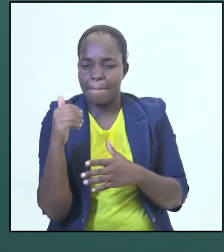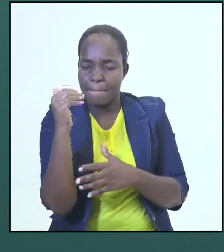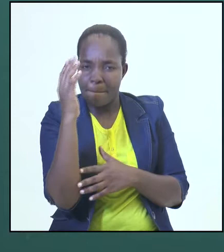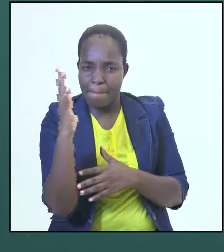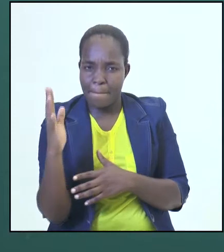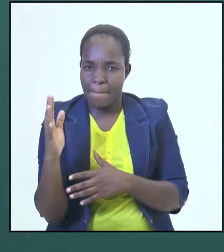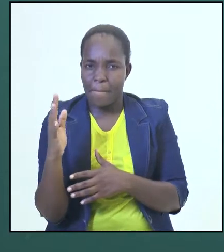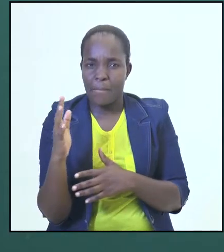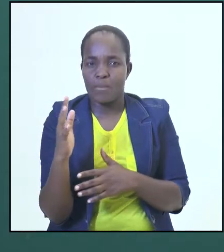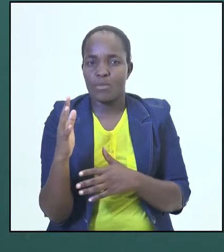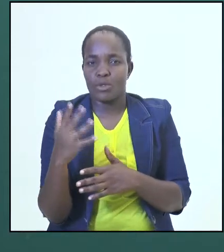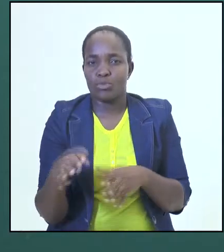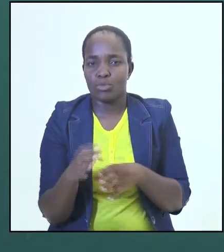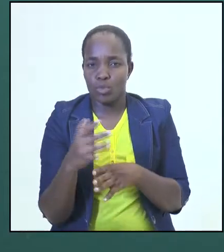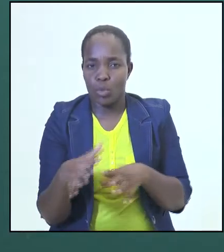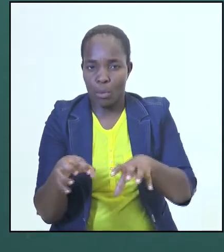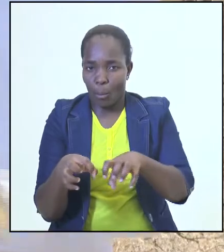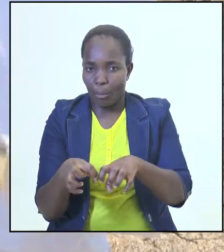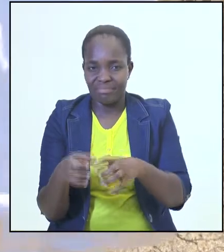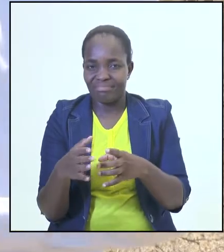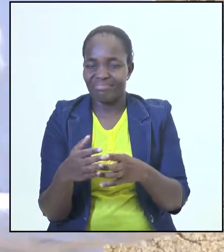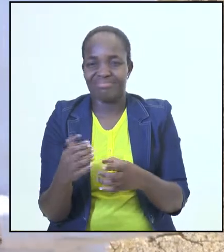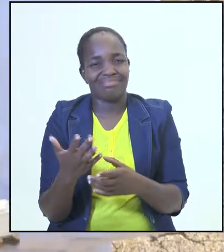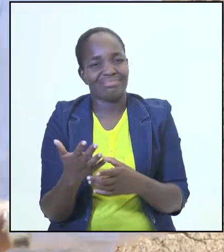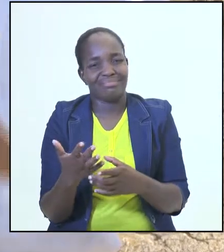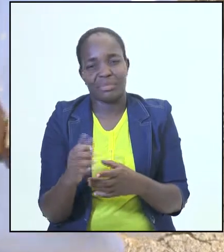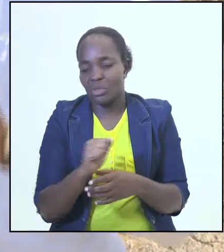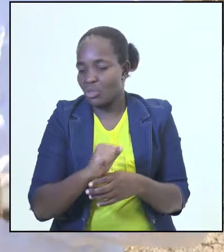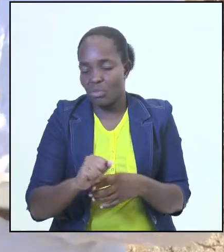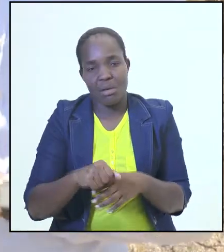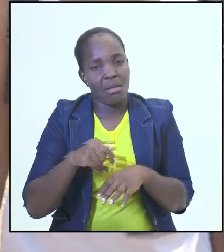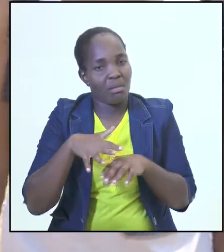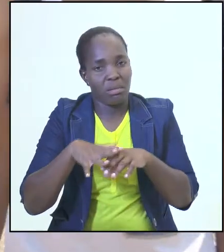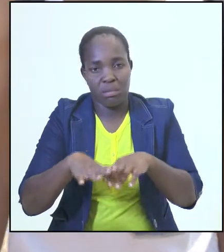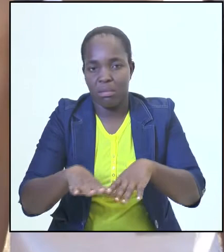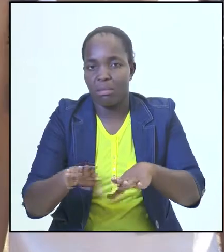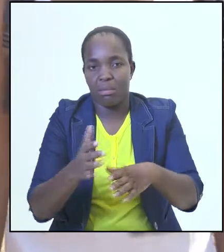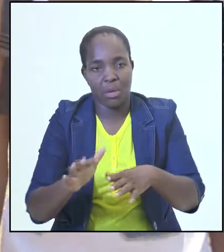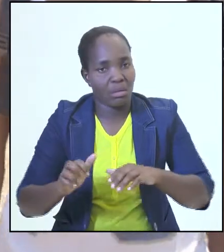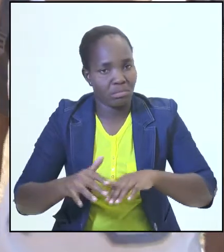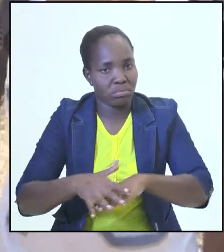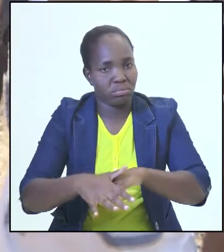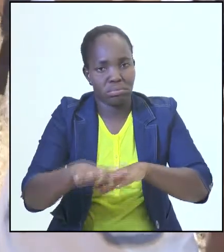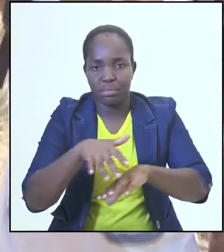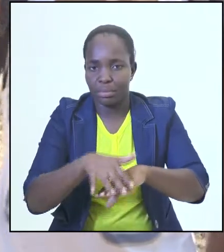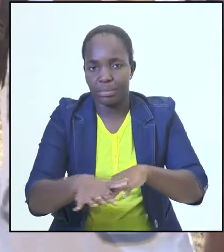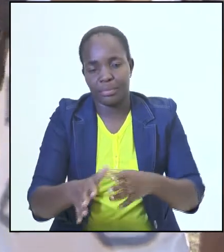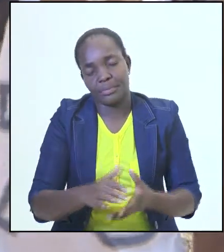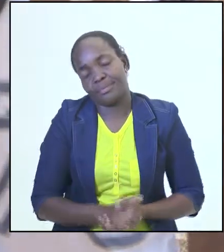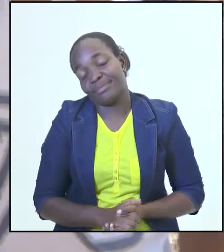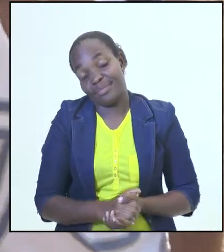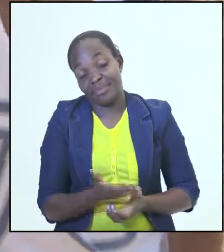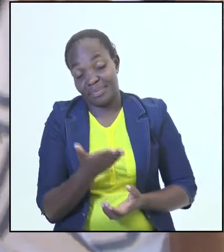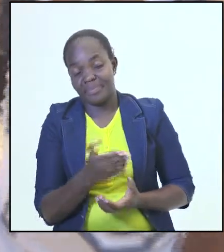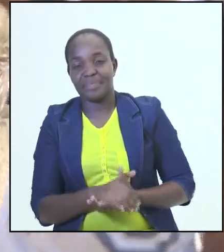from washing the soil away. I'm impressed, John, that you remember that the plants are the lungs of the earth.